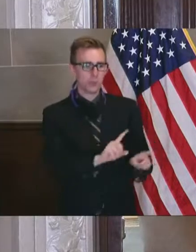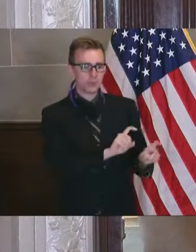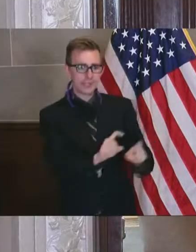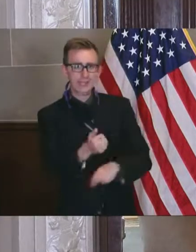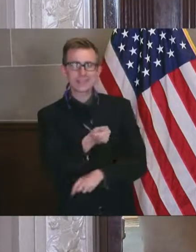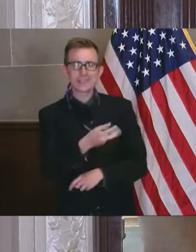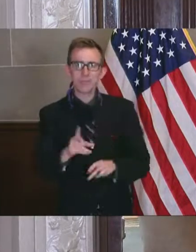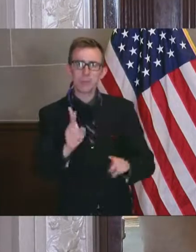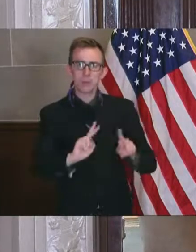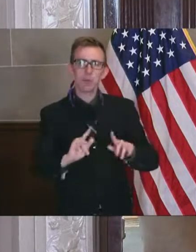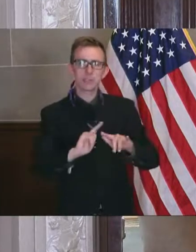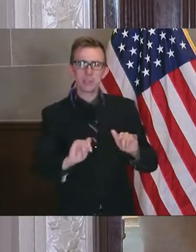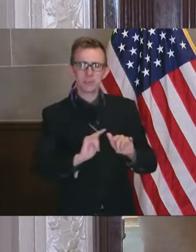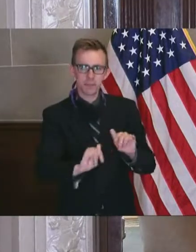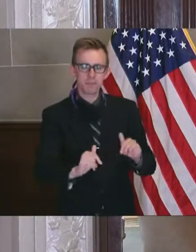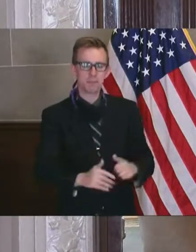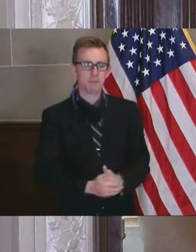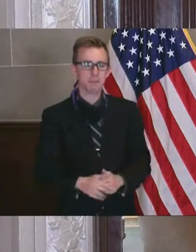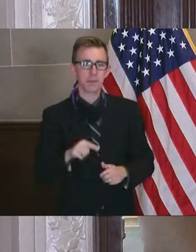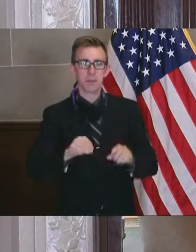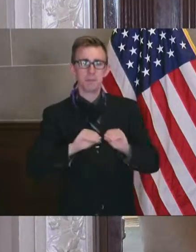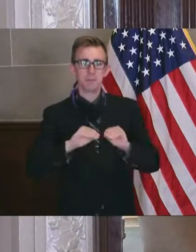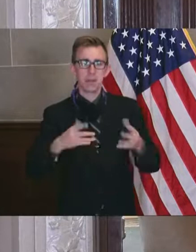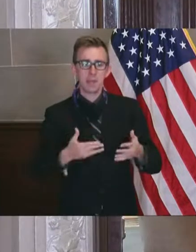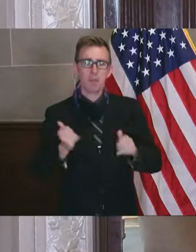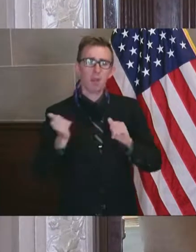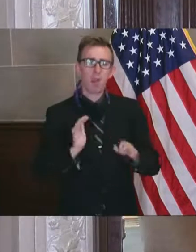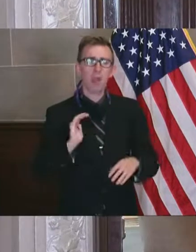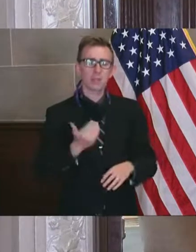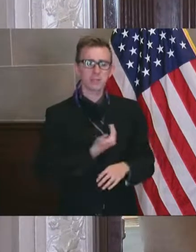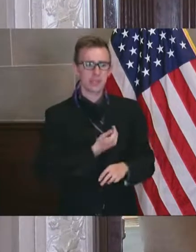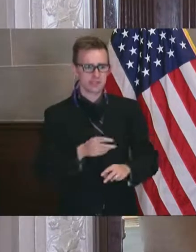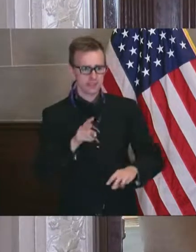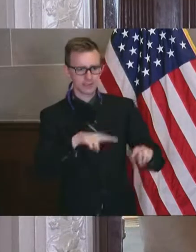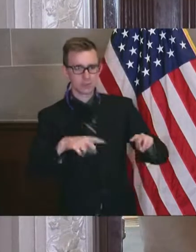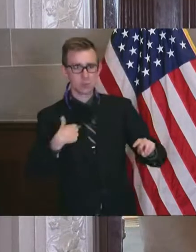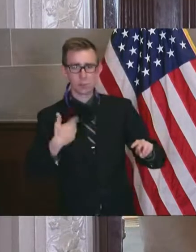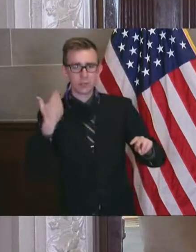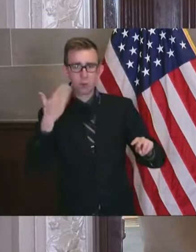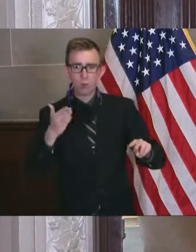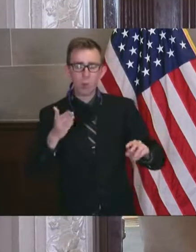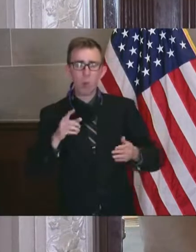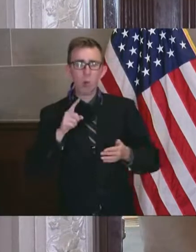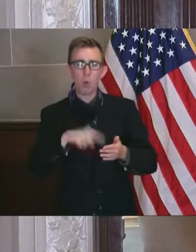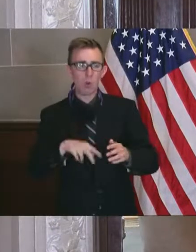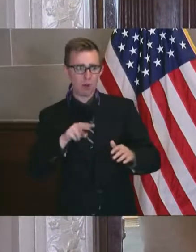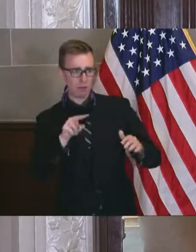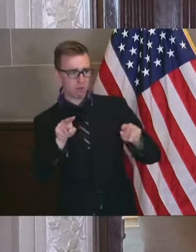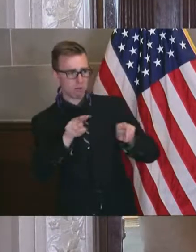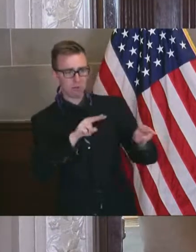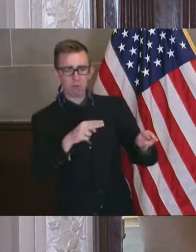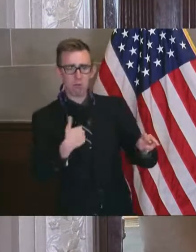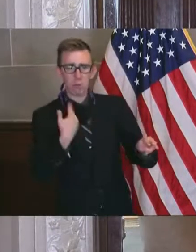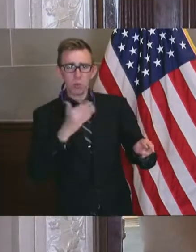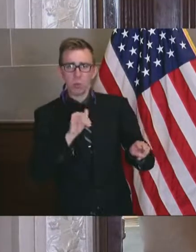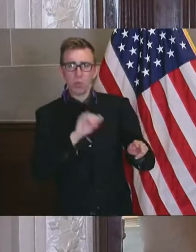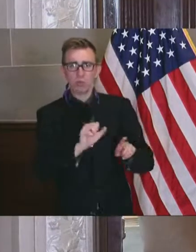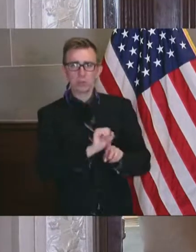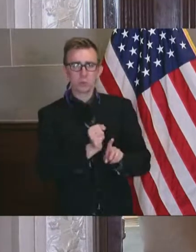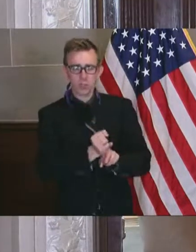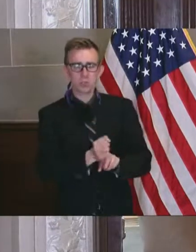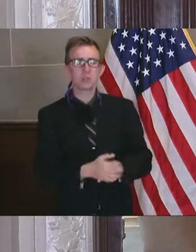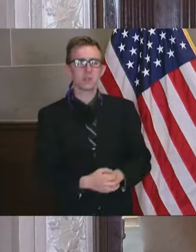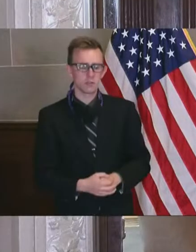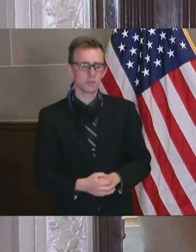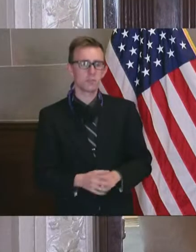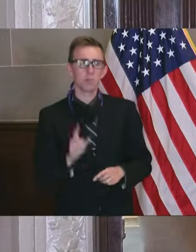numbers. This pandemic has repeatedly caused us to say we don't know what we don't know, but the only way to know for sure is